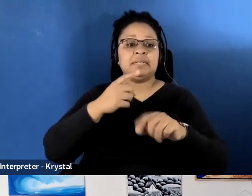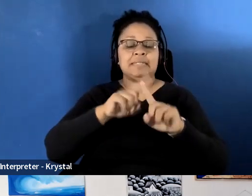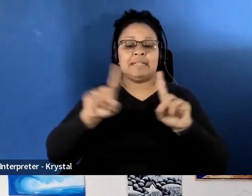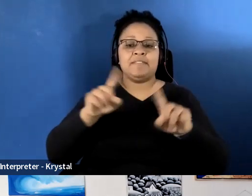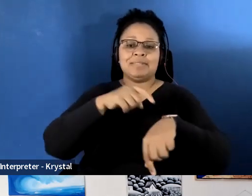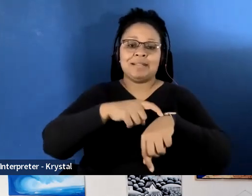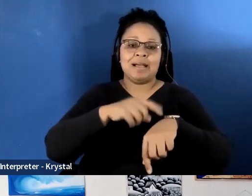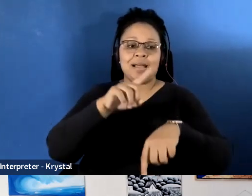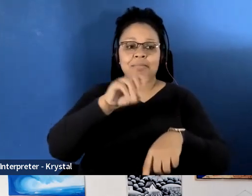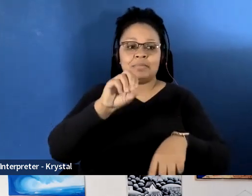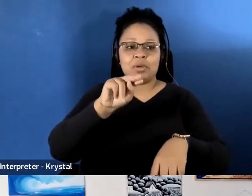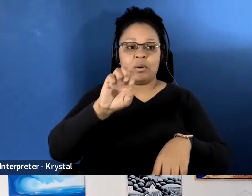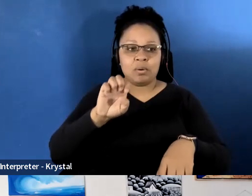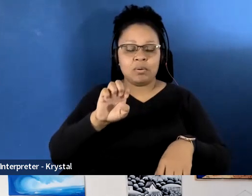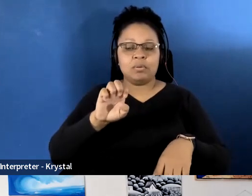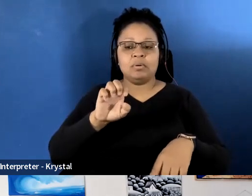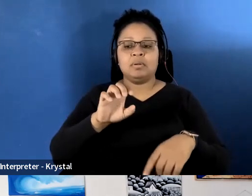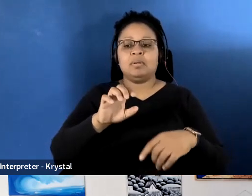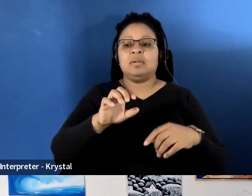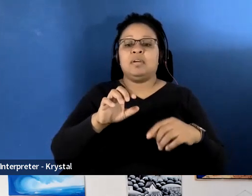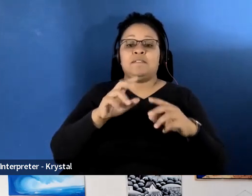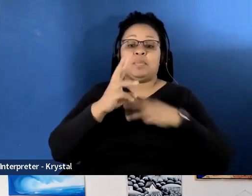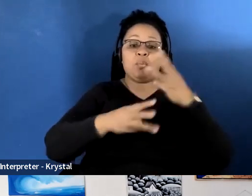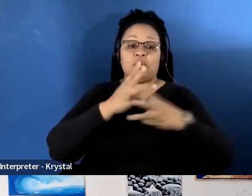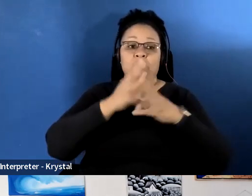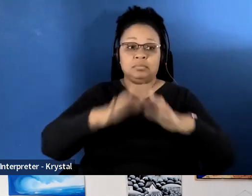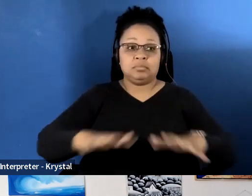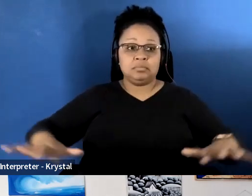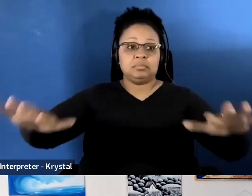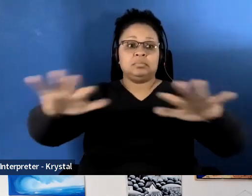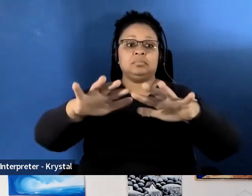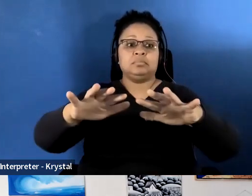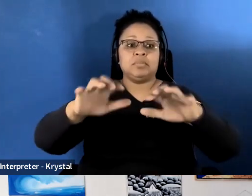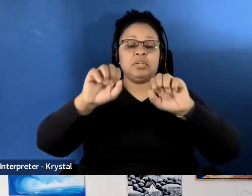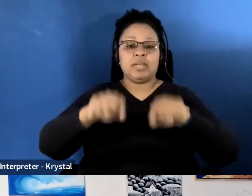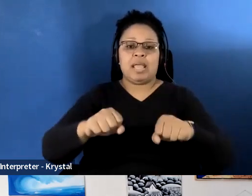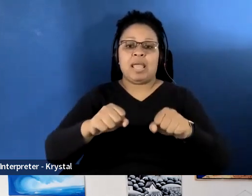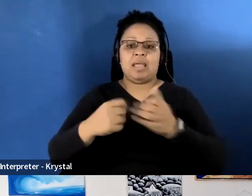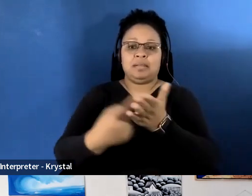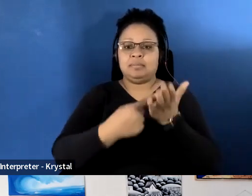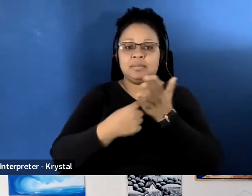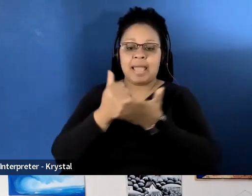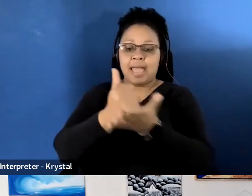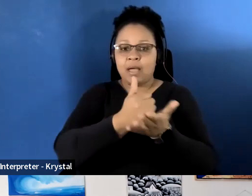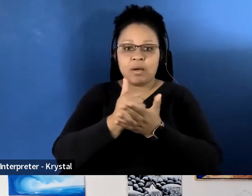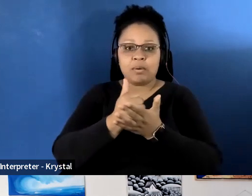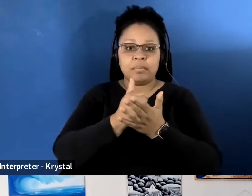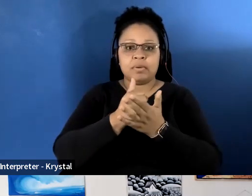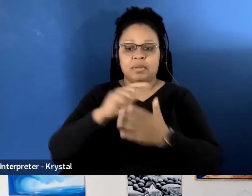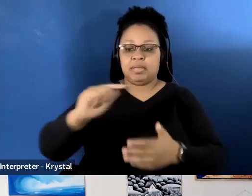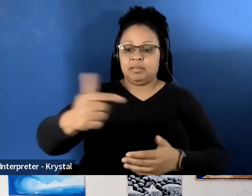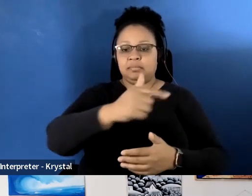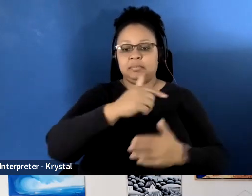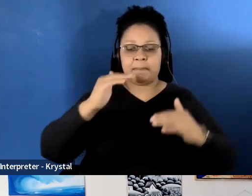have friends with PTSD from all over the world, and we just try to keep each other in balance. I have